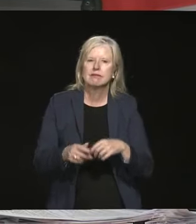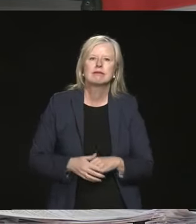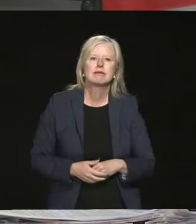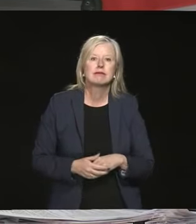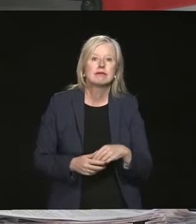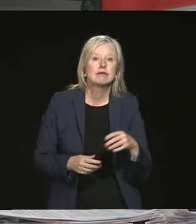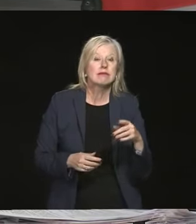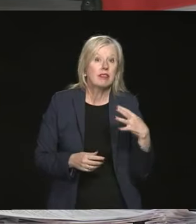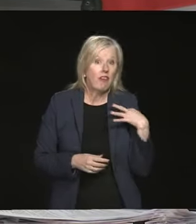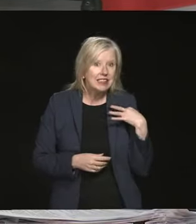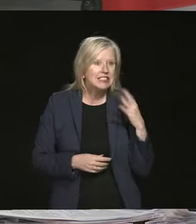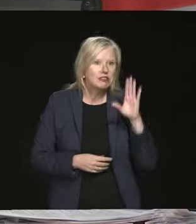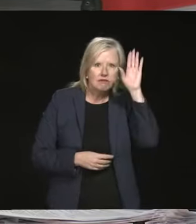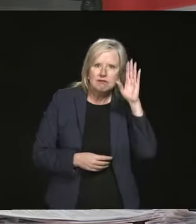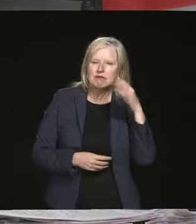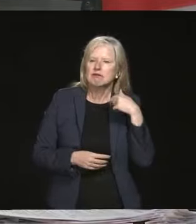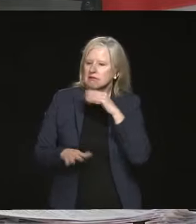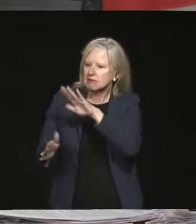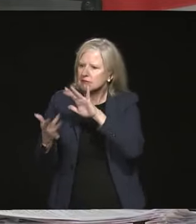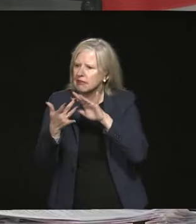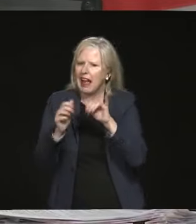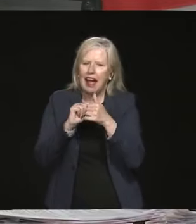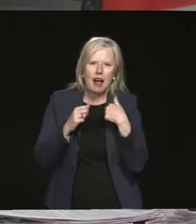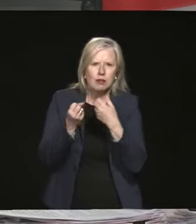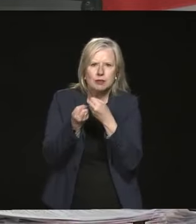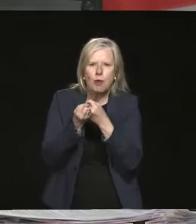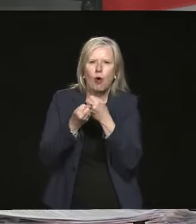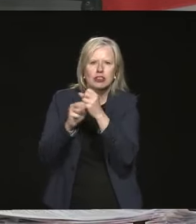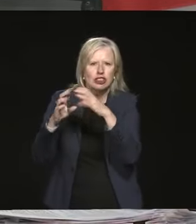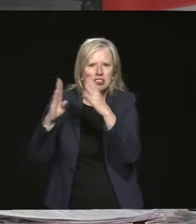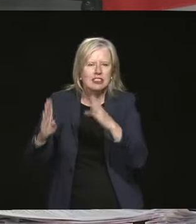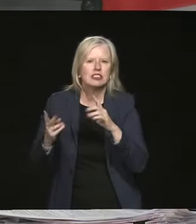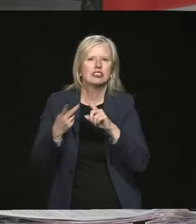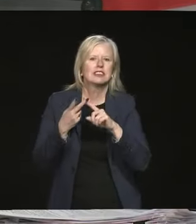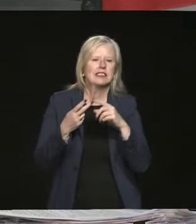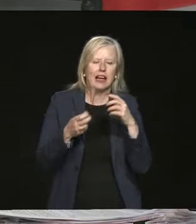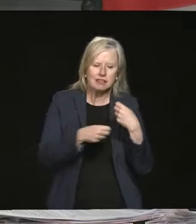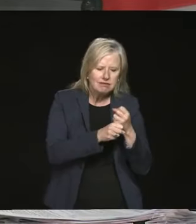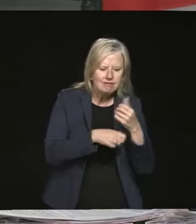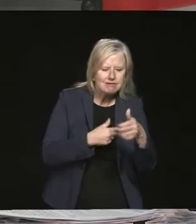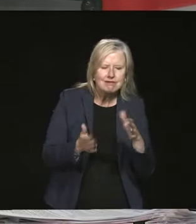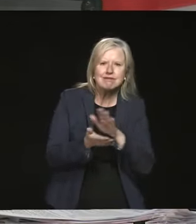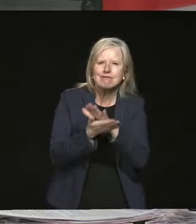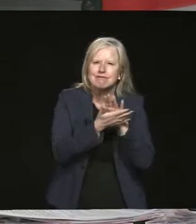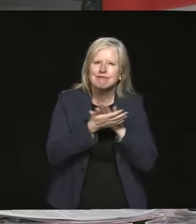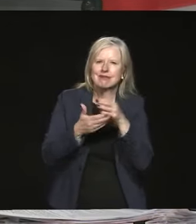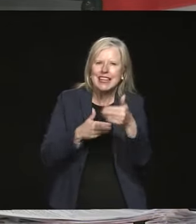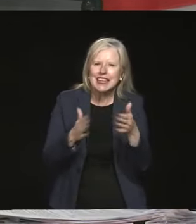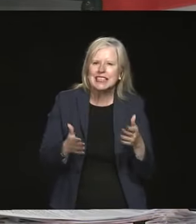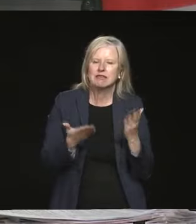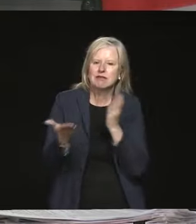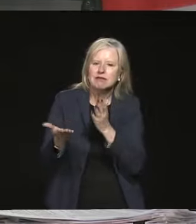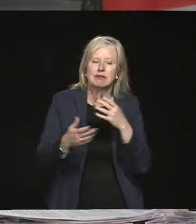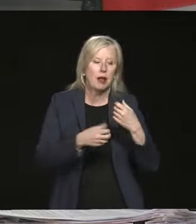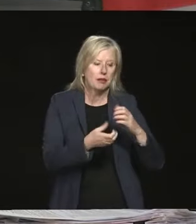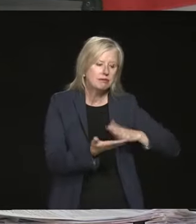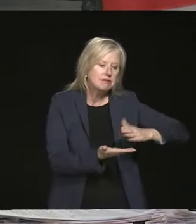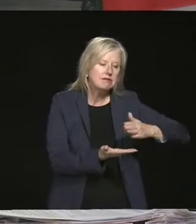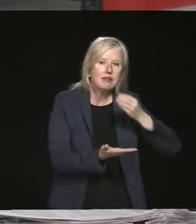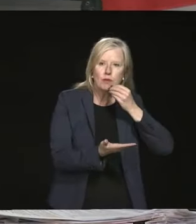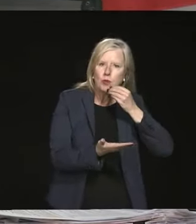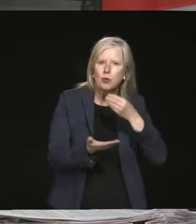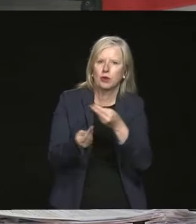homeless shelters, including making hygiene kits and helping to serve and deliver meals to those in need. We cannot crush